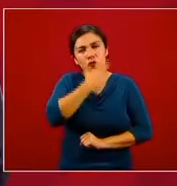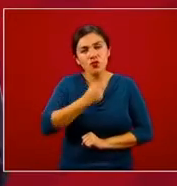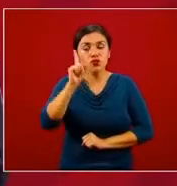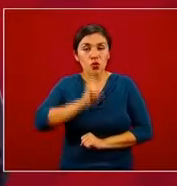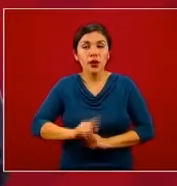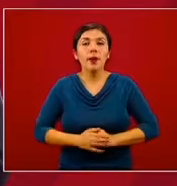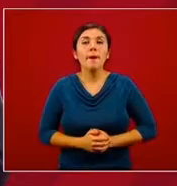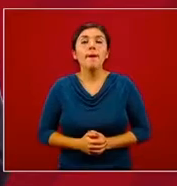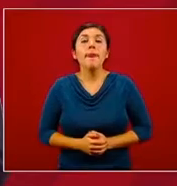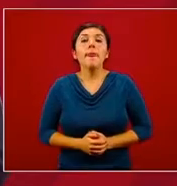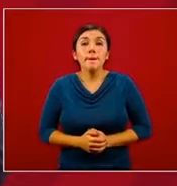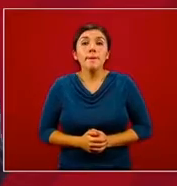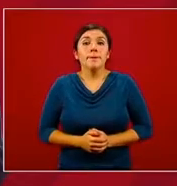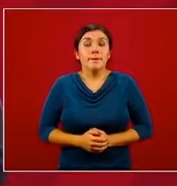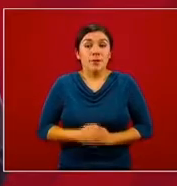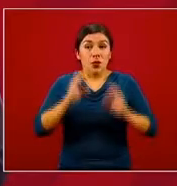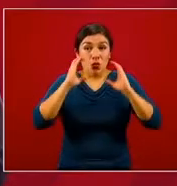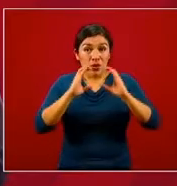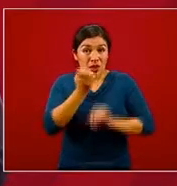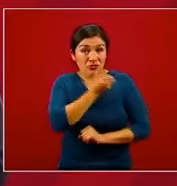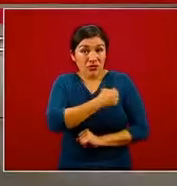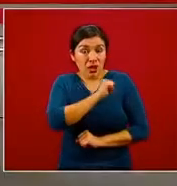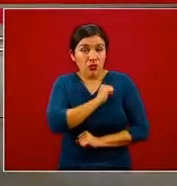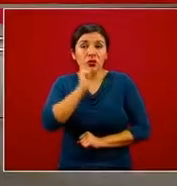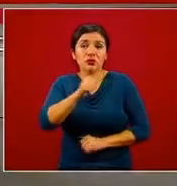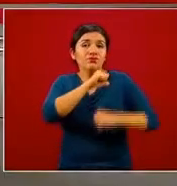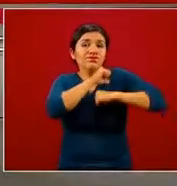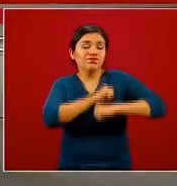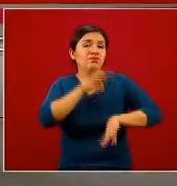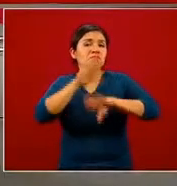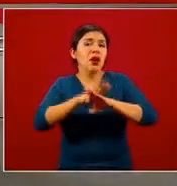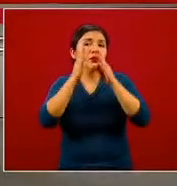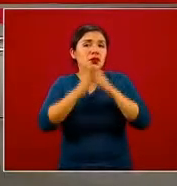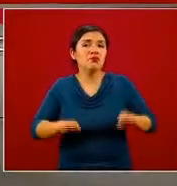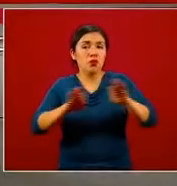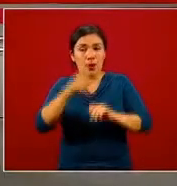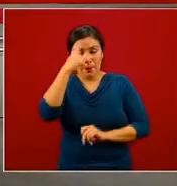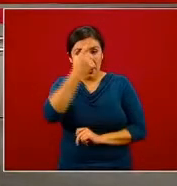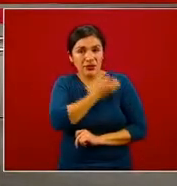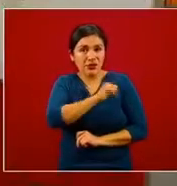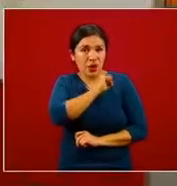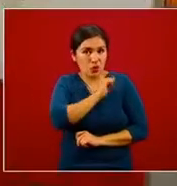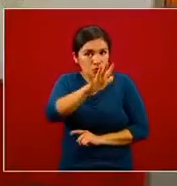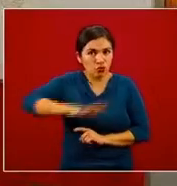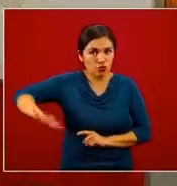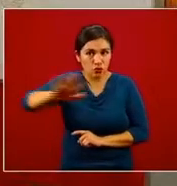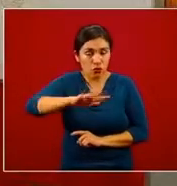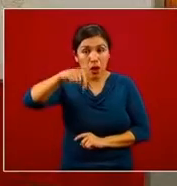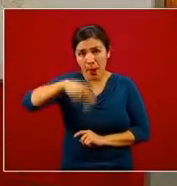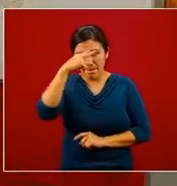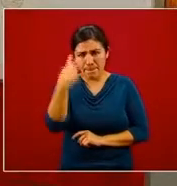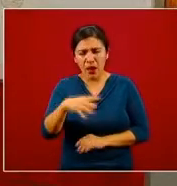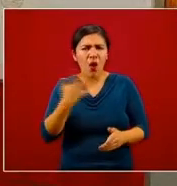time. So now I'm just going to end with the topic of the health visitors.